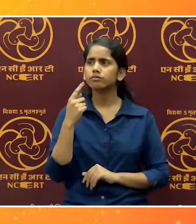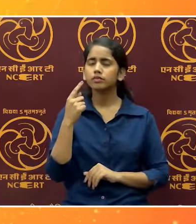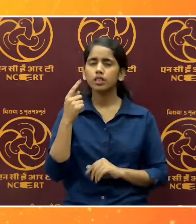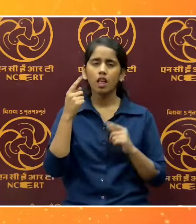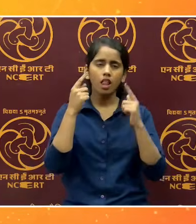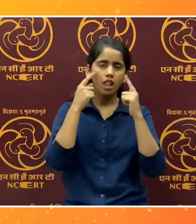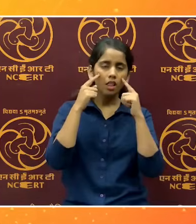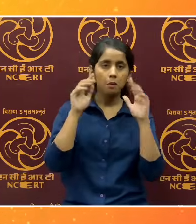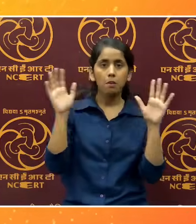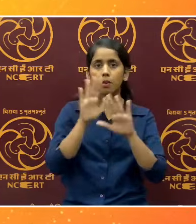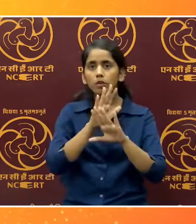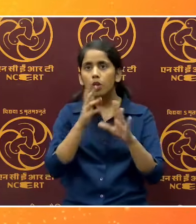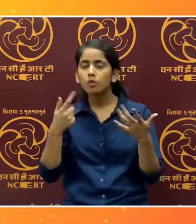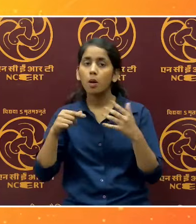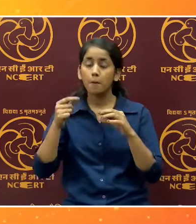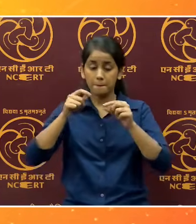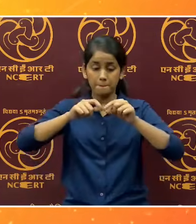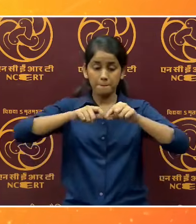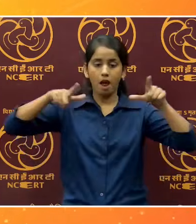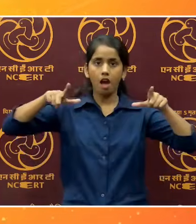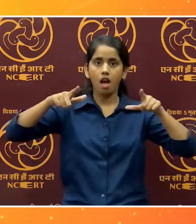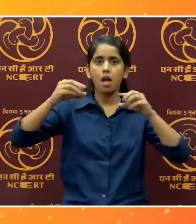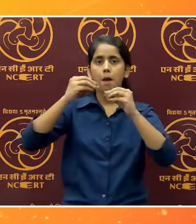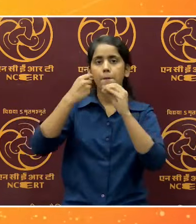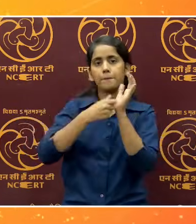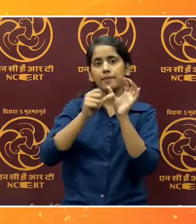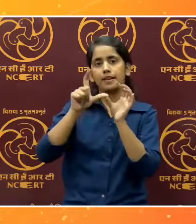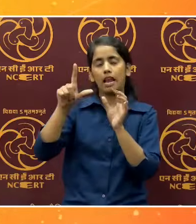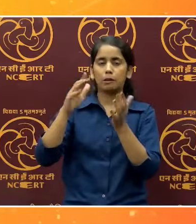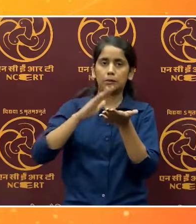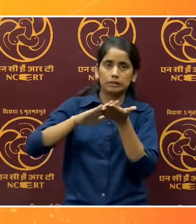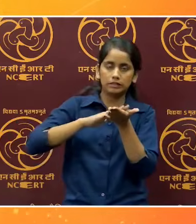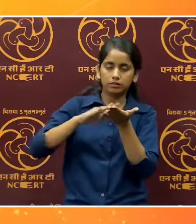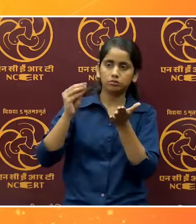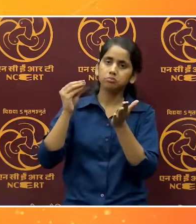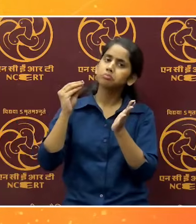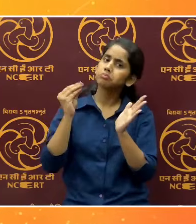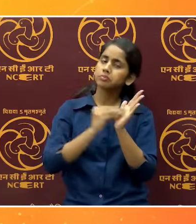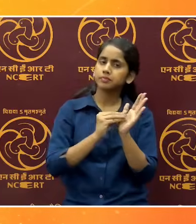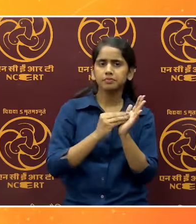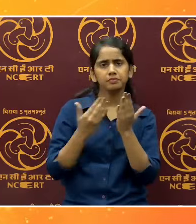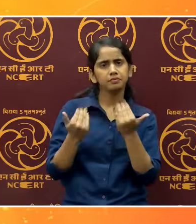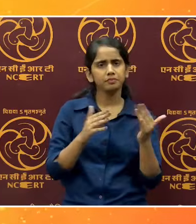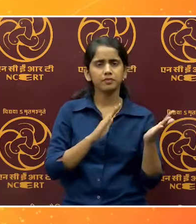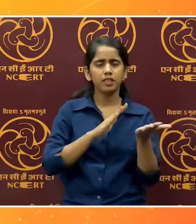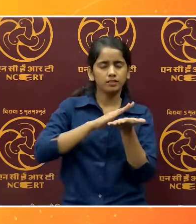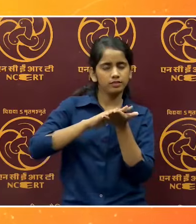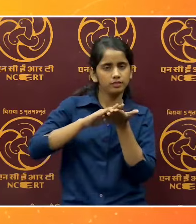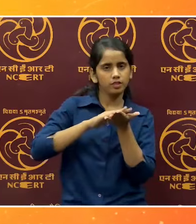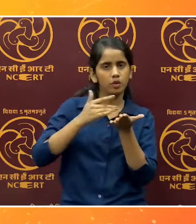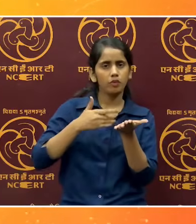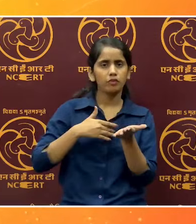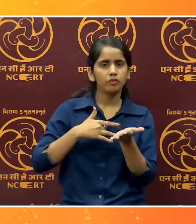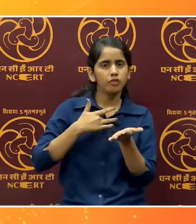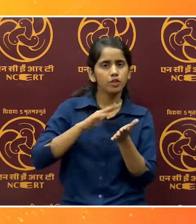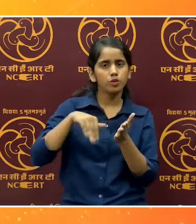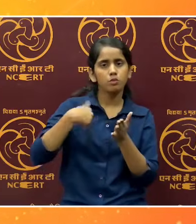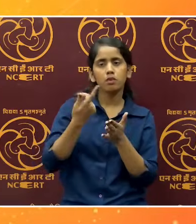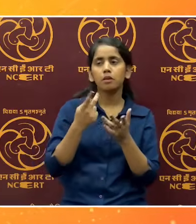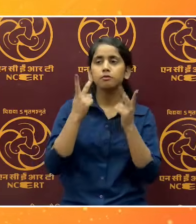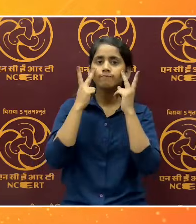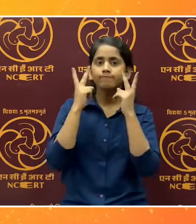a bigger font, and also in the Braille, which the students who could not see, they can touch and feel, and then they can